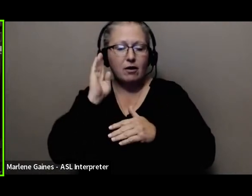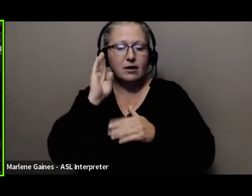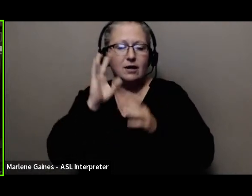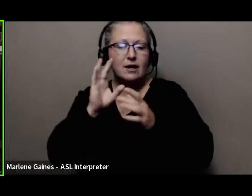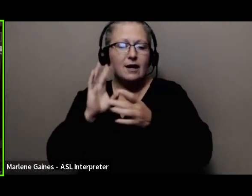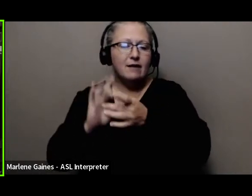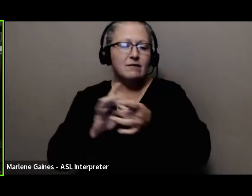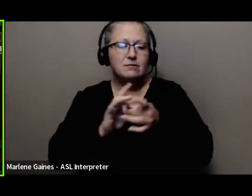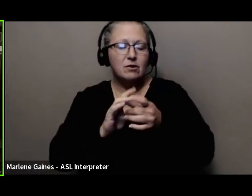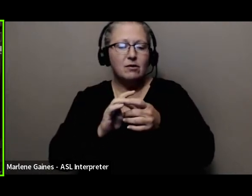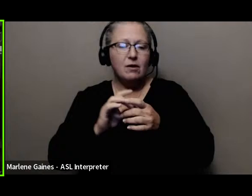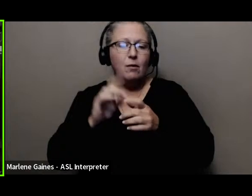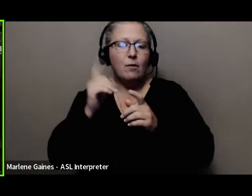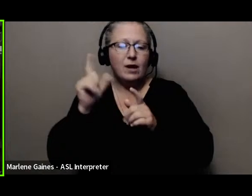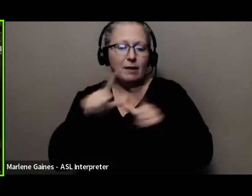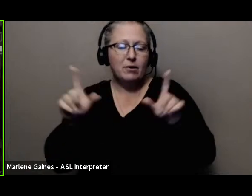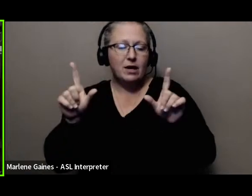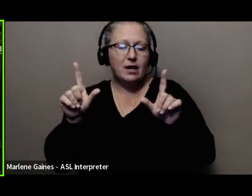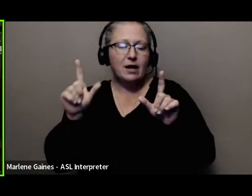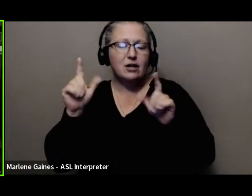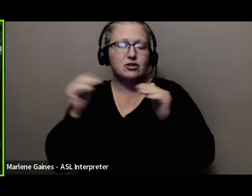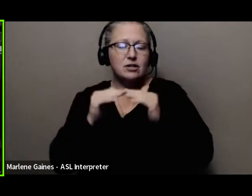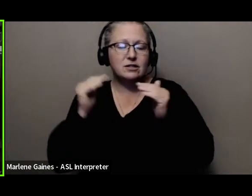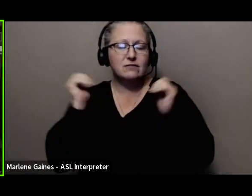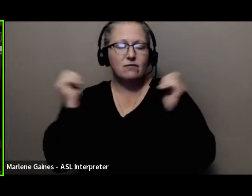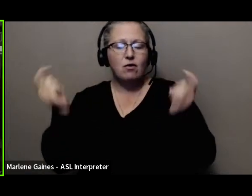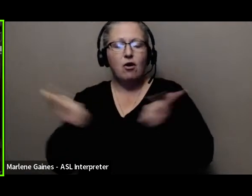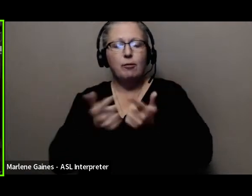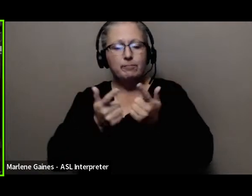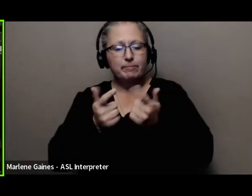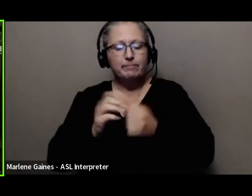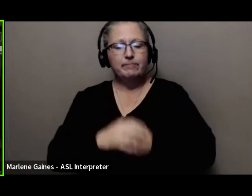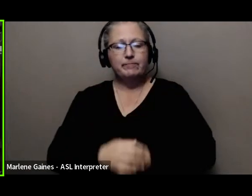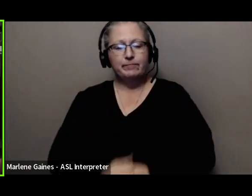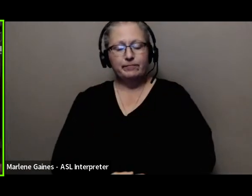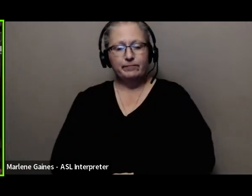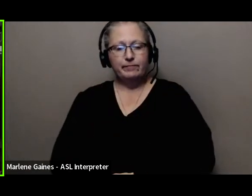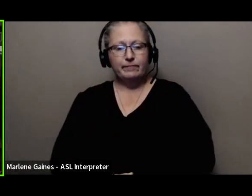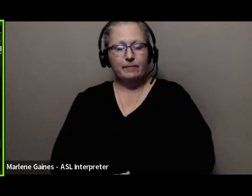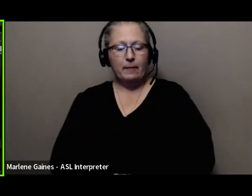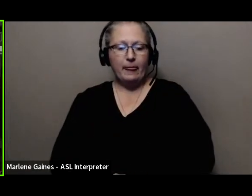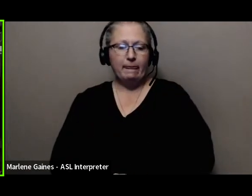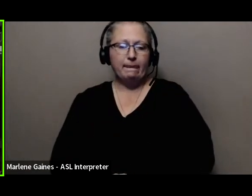God, indivisible, with liberty and justice for all.